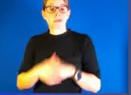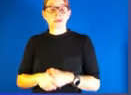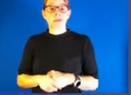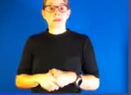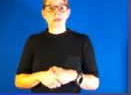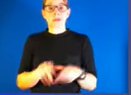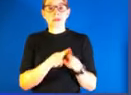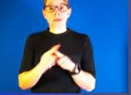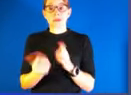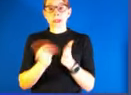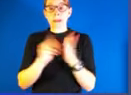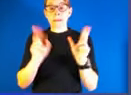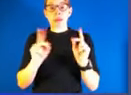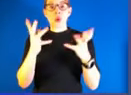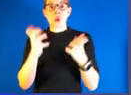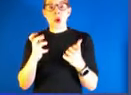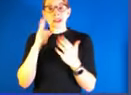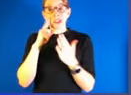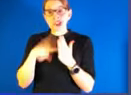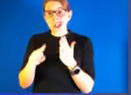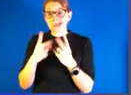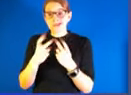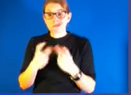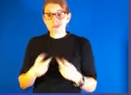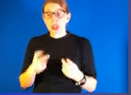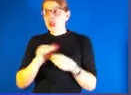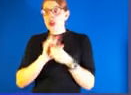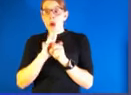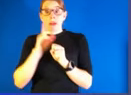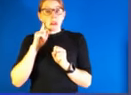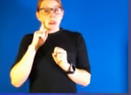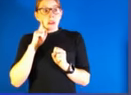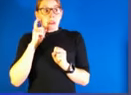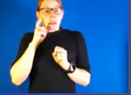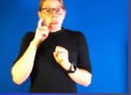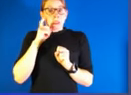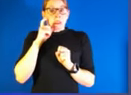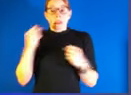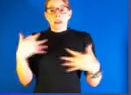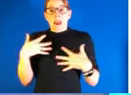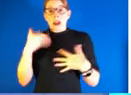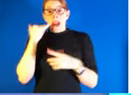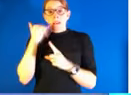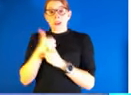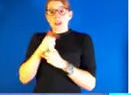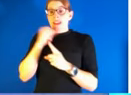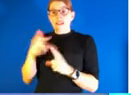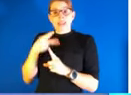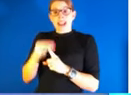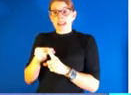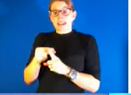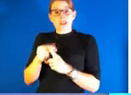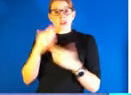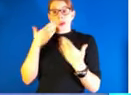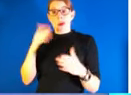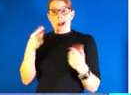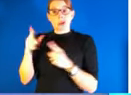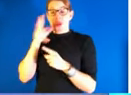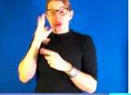think people just want to get checked out. You hear you have COVID and that it's scary. Well, and if you're unvaccinated too, you don't know where it's headed. So. And lots of people do